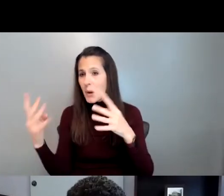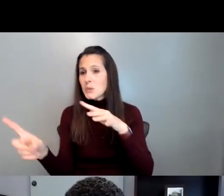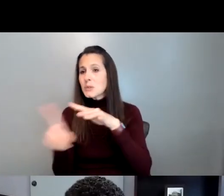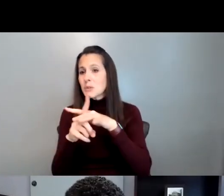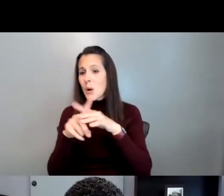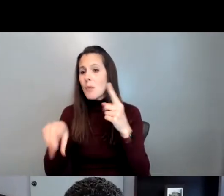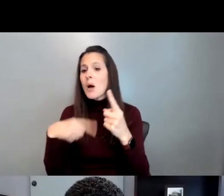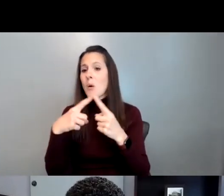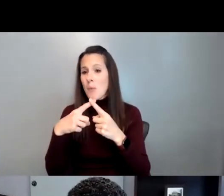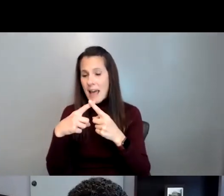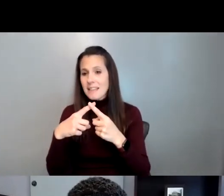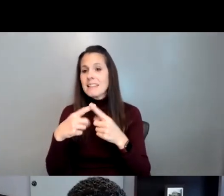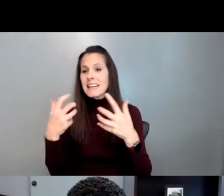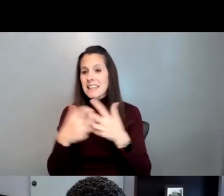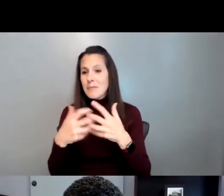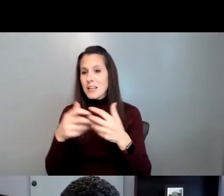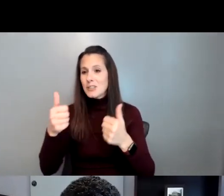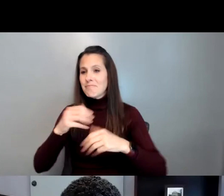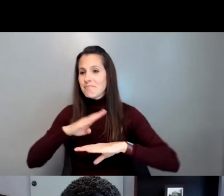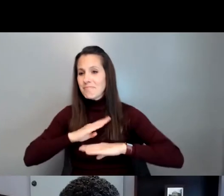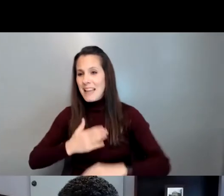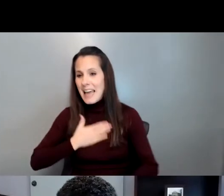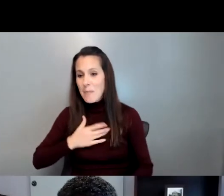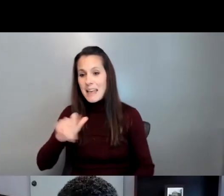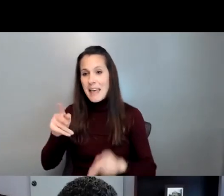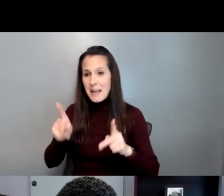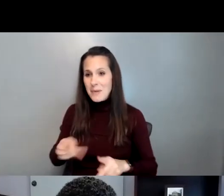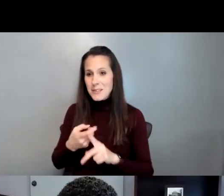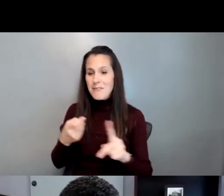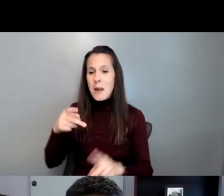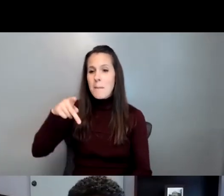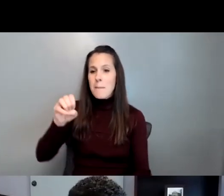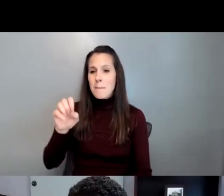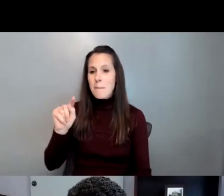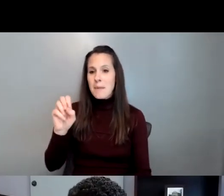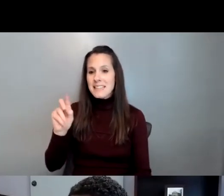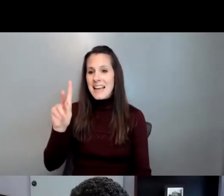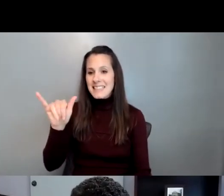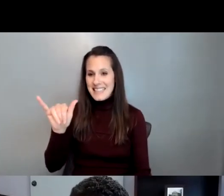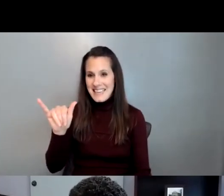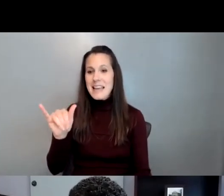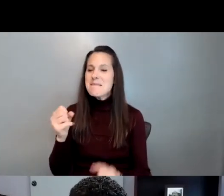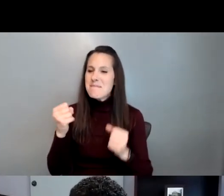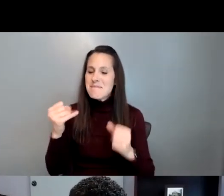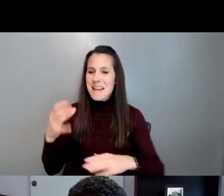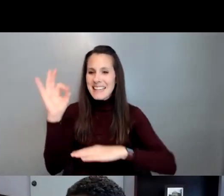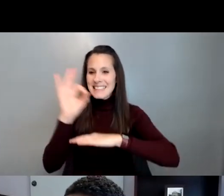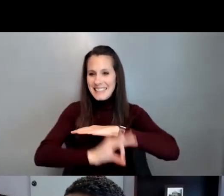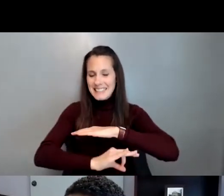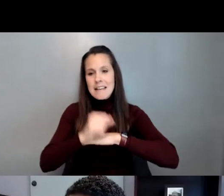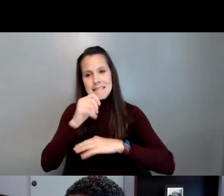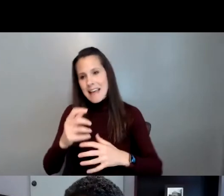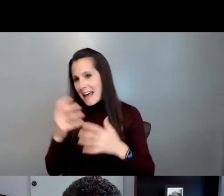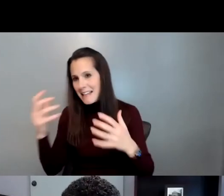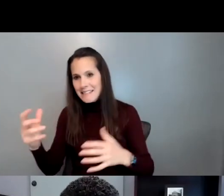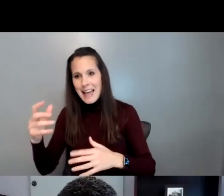accommodated and happy. This person lives in Petoskey and they get beautiful sunsets, but not very many rainbows. So I think that's a nice way to interpret